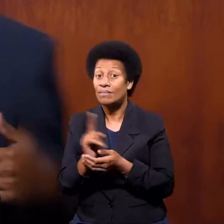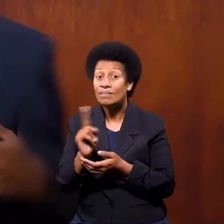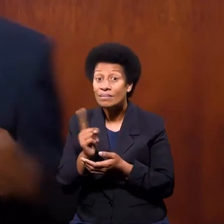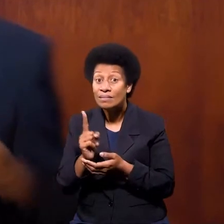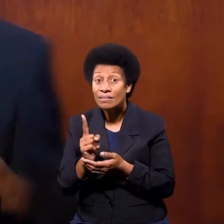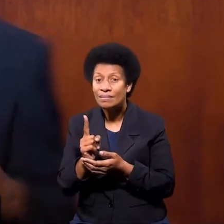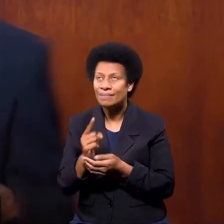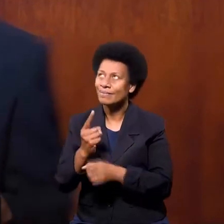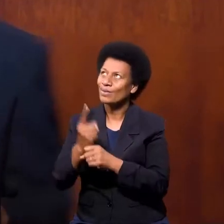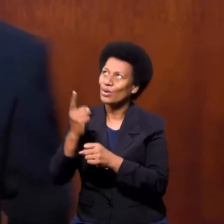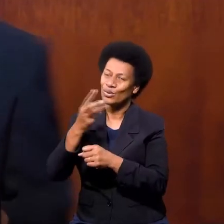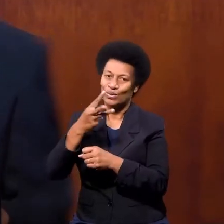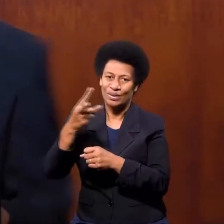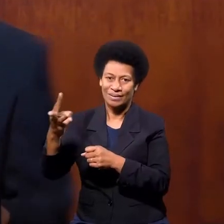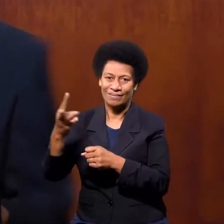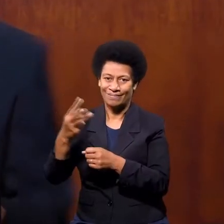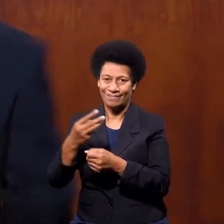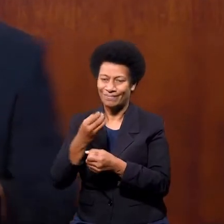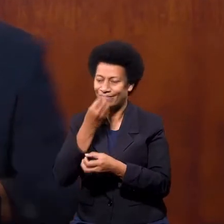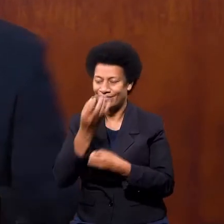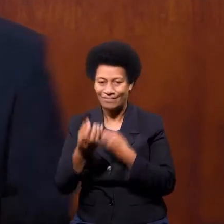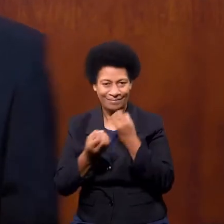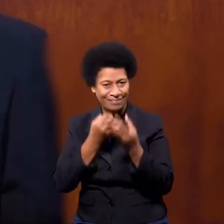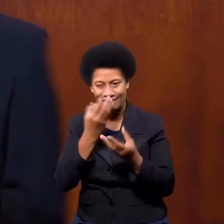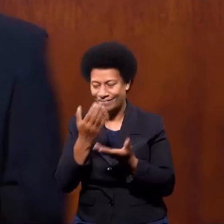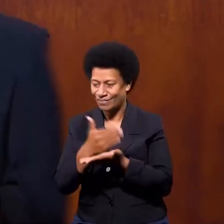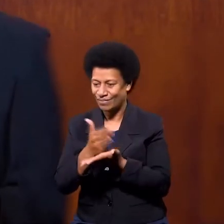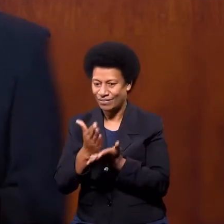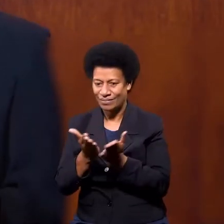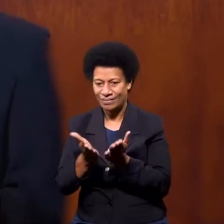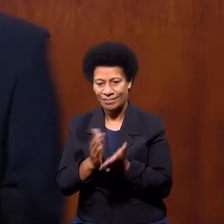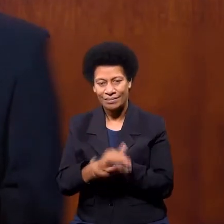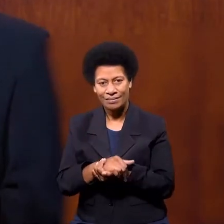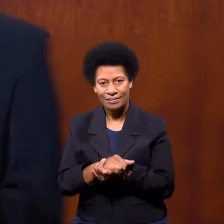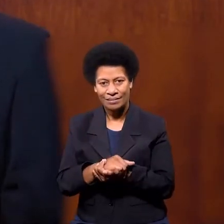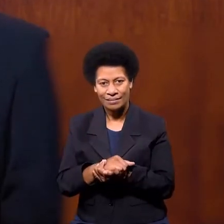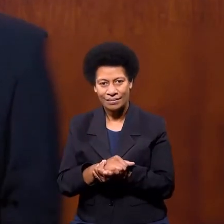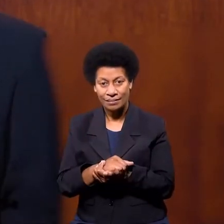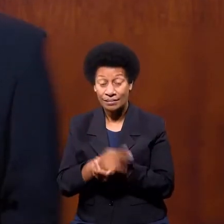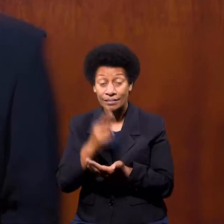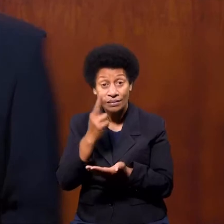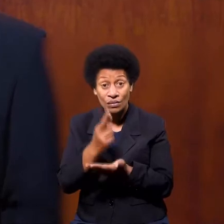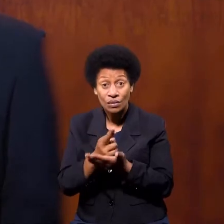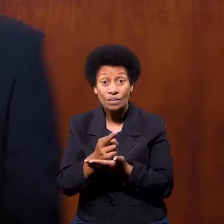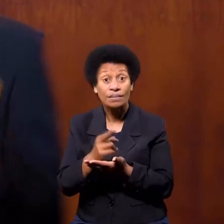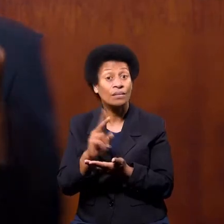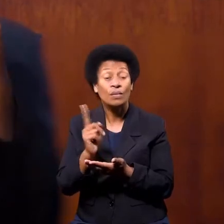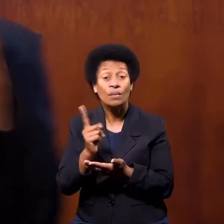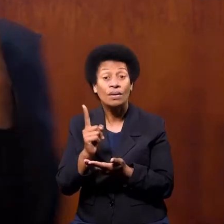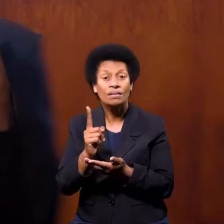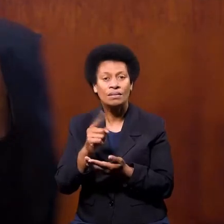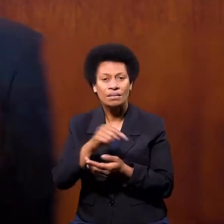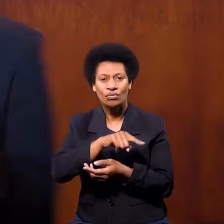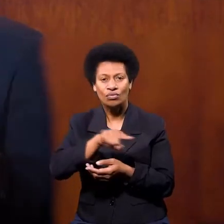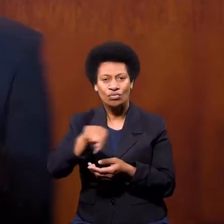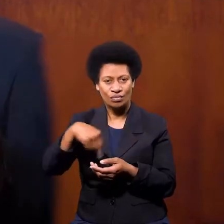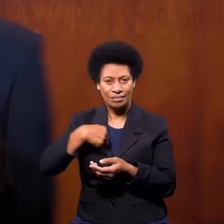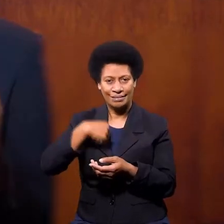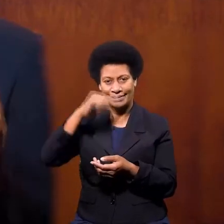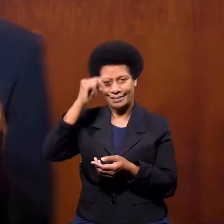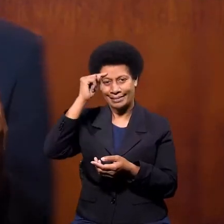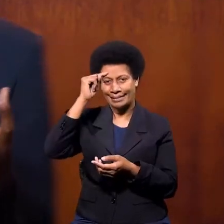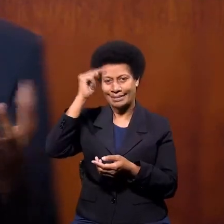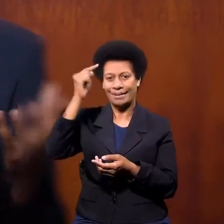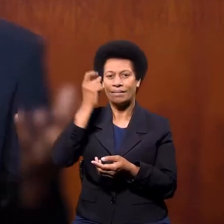right? To share God's word. So let me say this. It's the fact that you understand it,